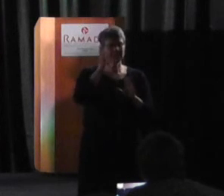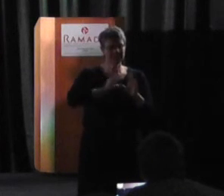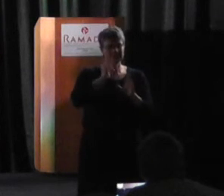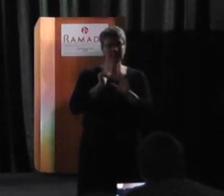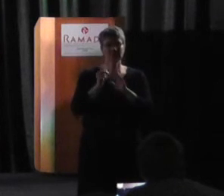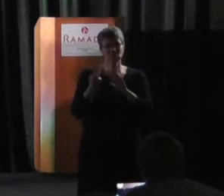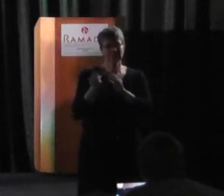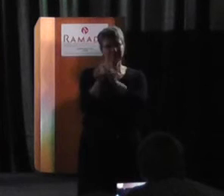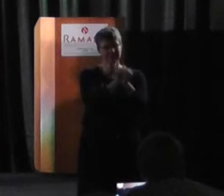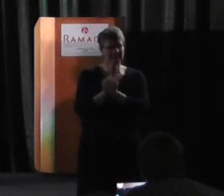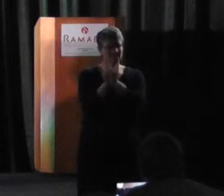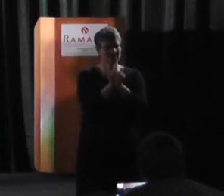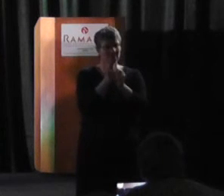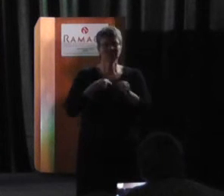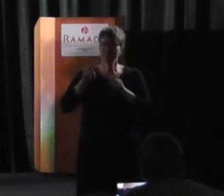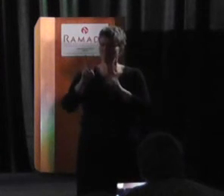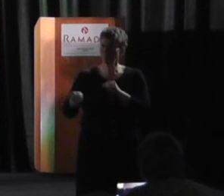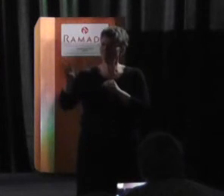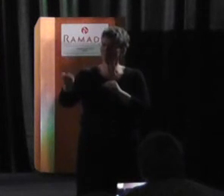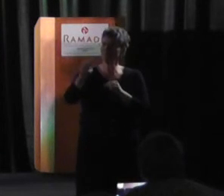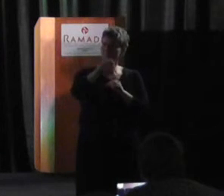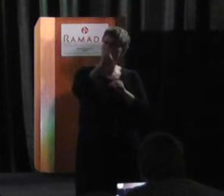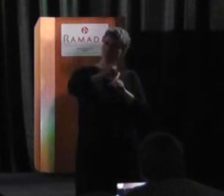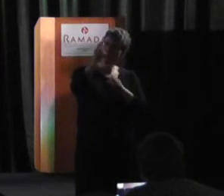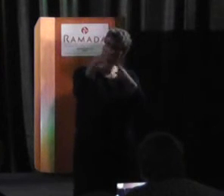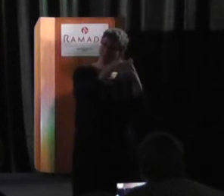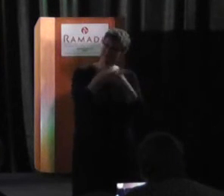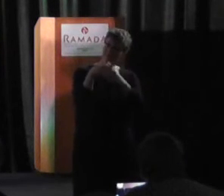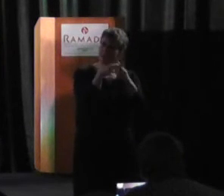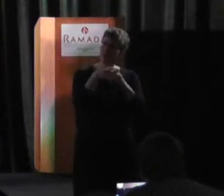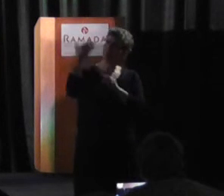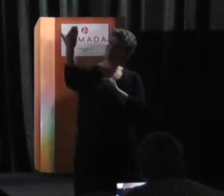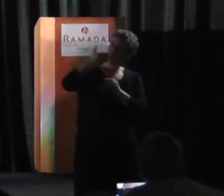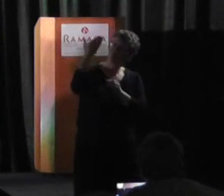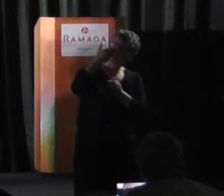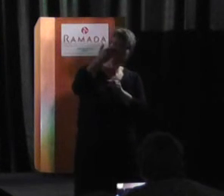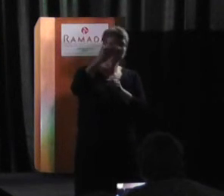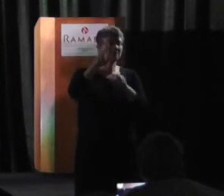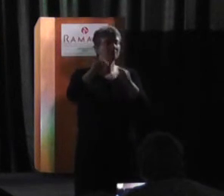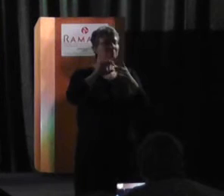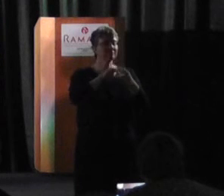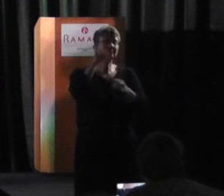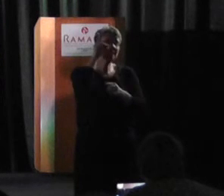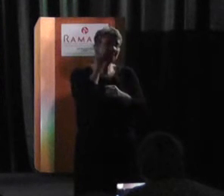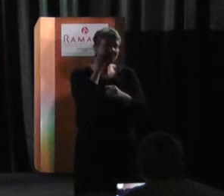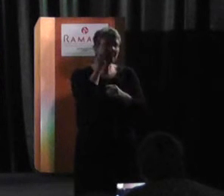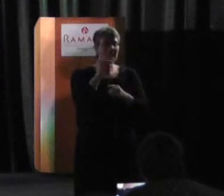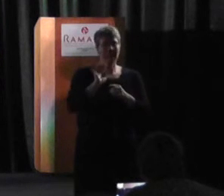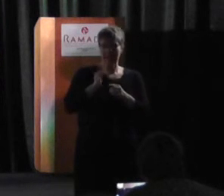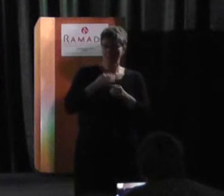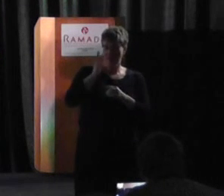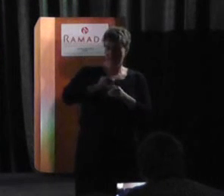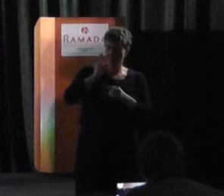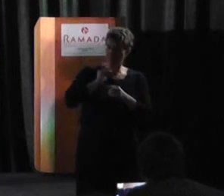North America speaking to diverse audiences about Down syndrome and our experiences as siblings. We both believe that if